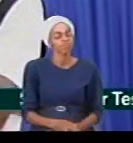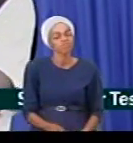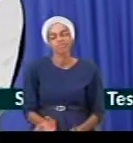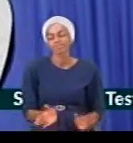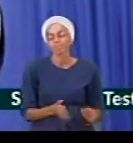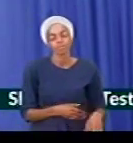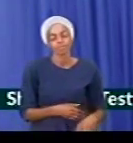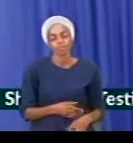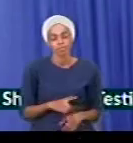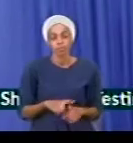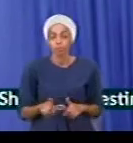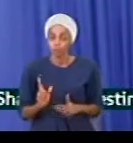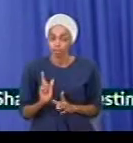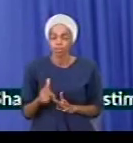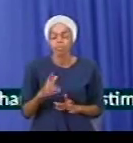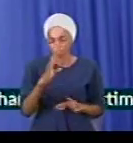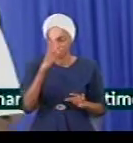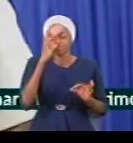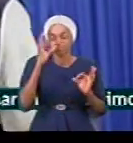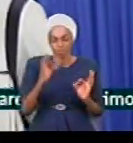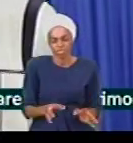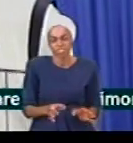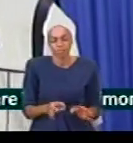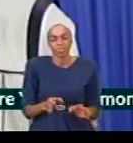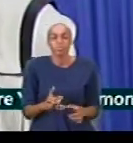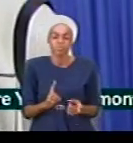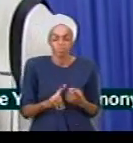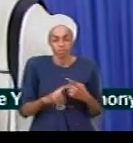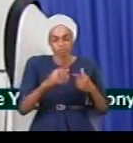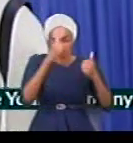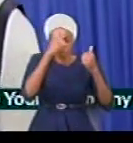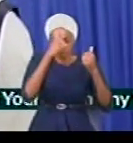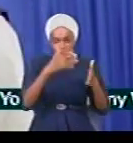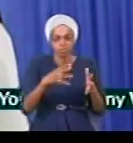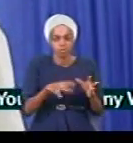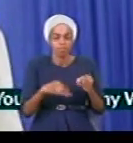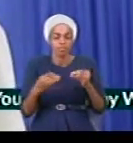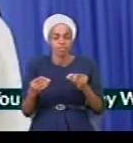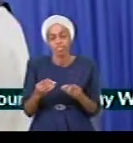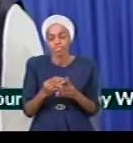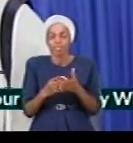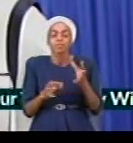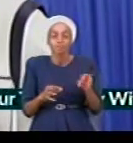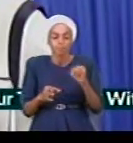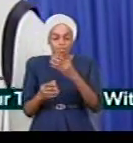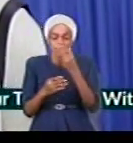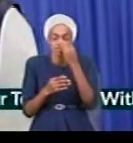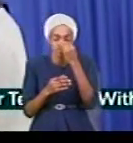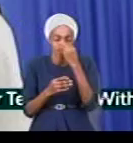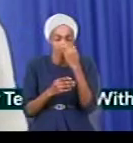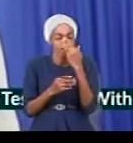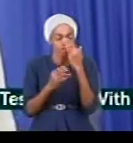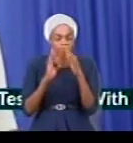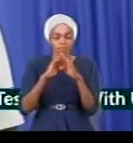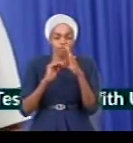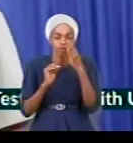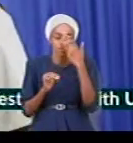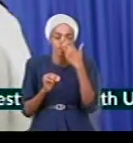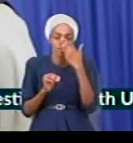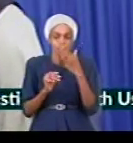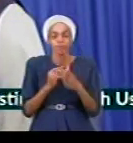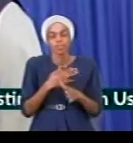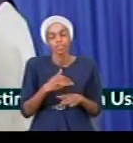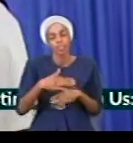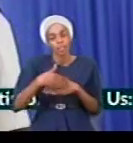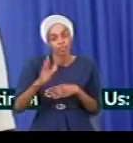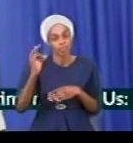which style I placed my hand on my nose then after the pastor please finish I sat down and like blew my